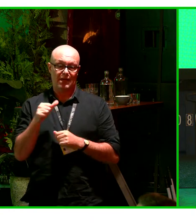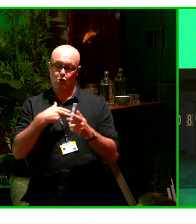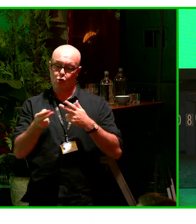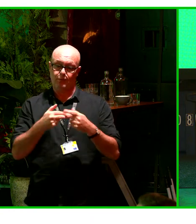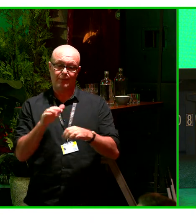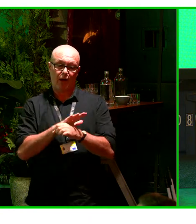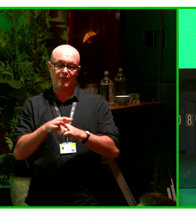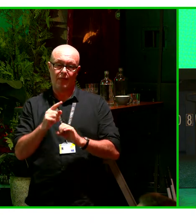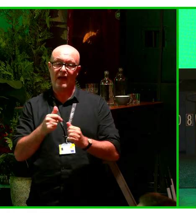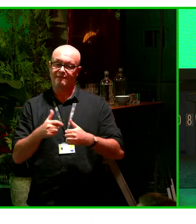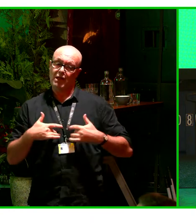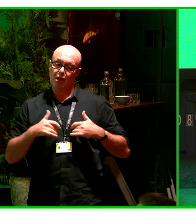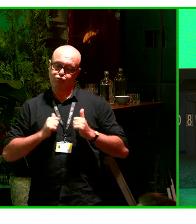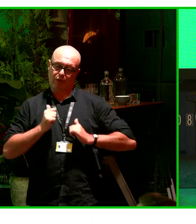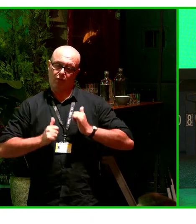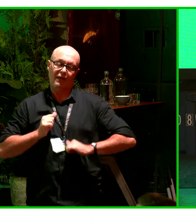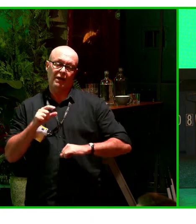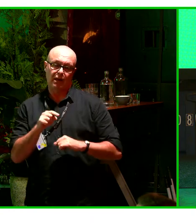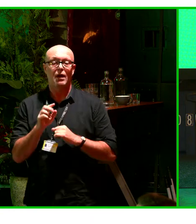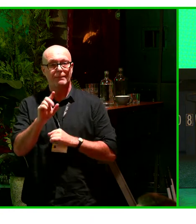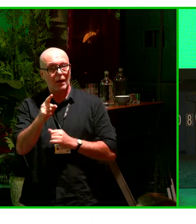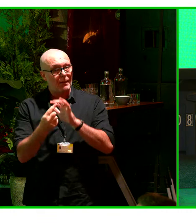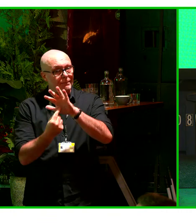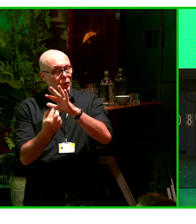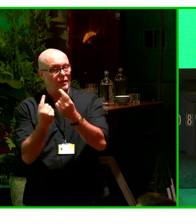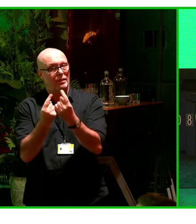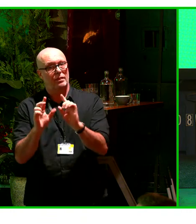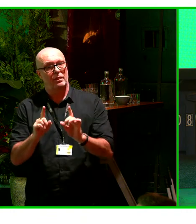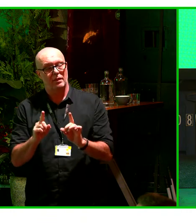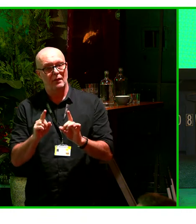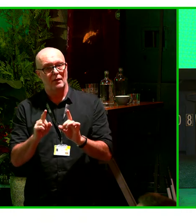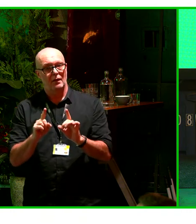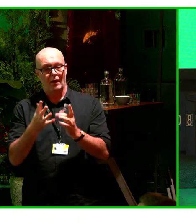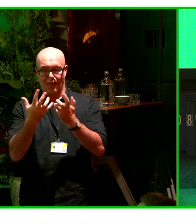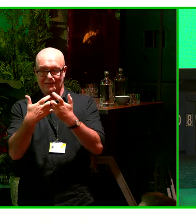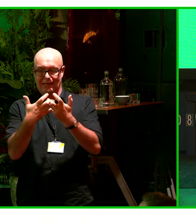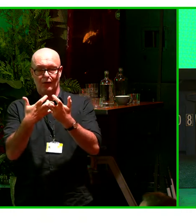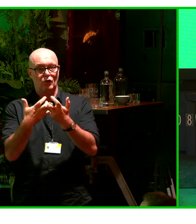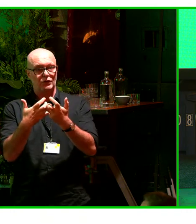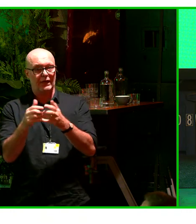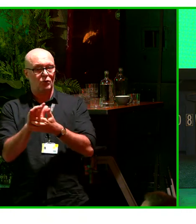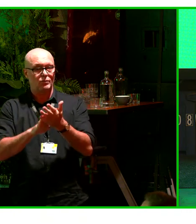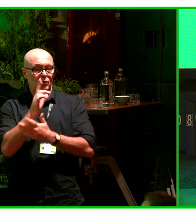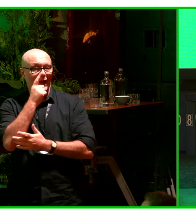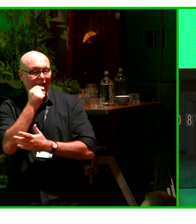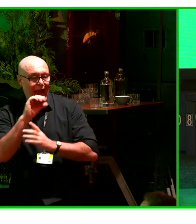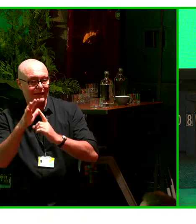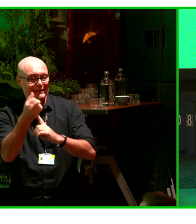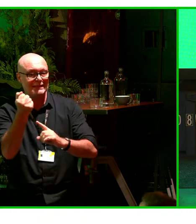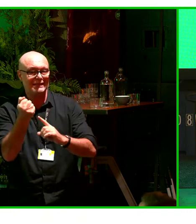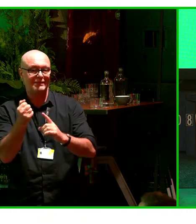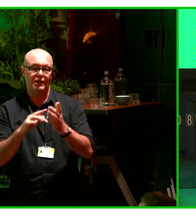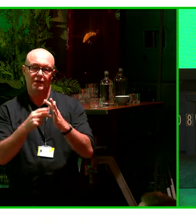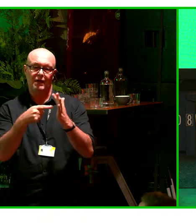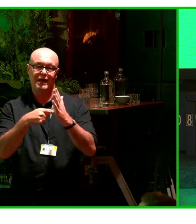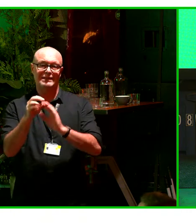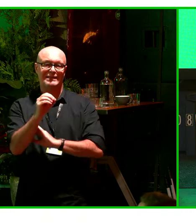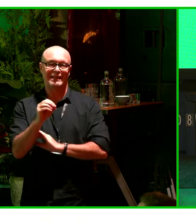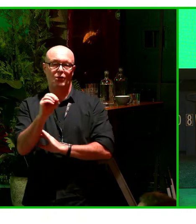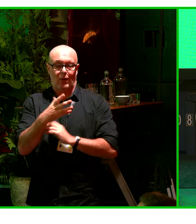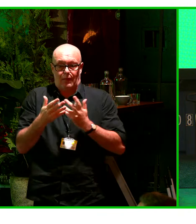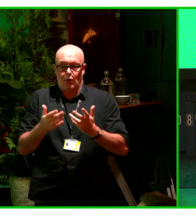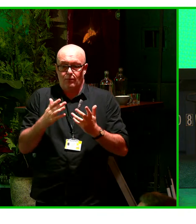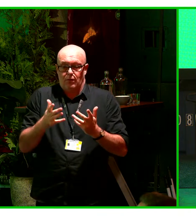shortly. But the most important thing is that the technologies to allow us to get to net zero don't